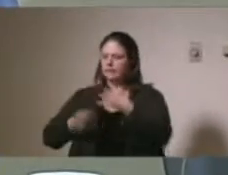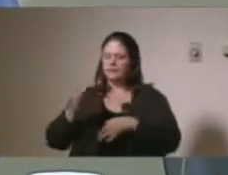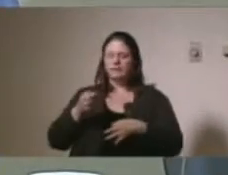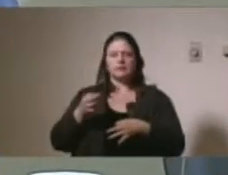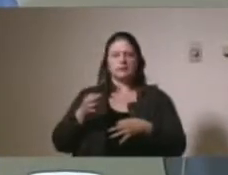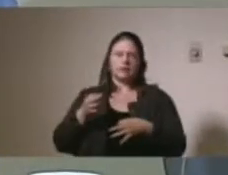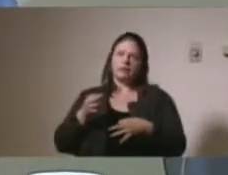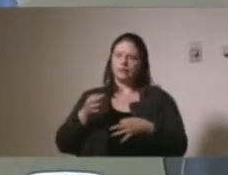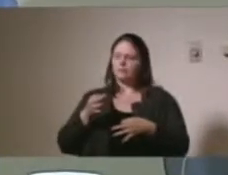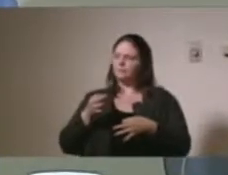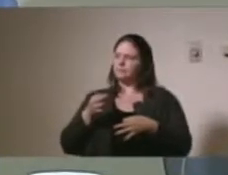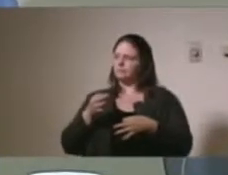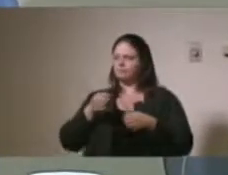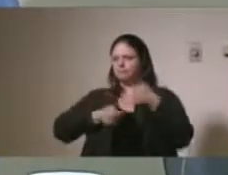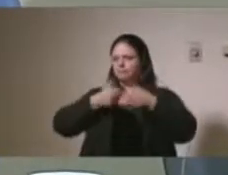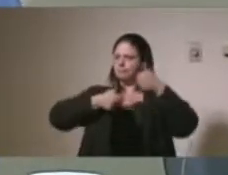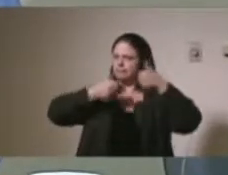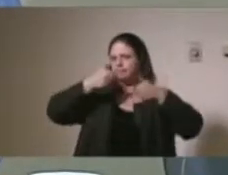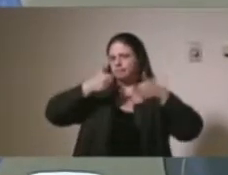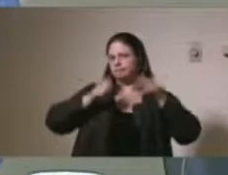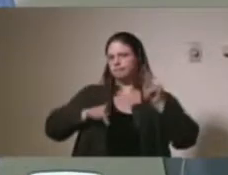the elites.